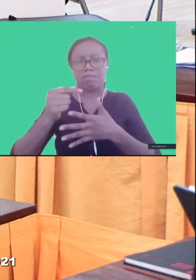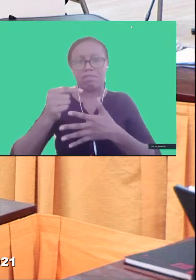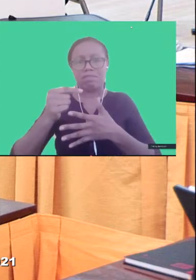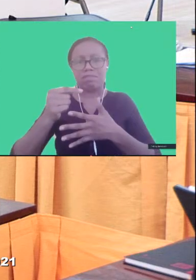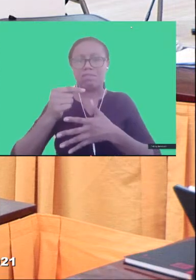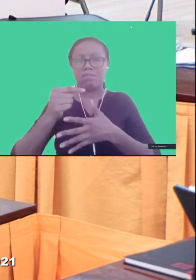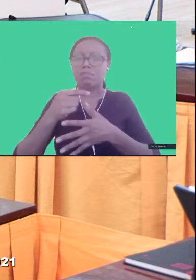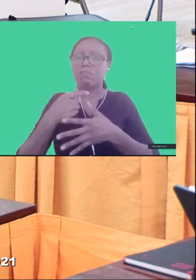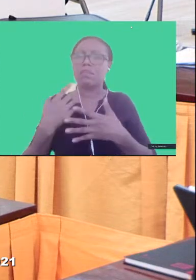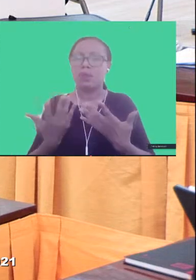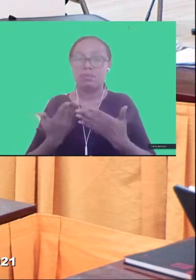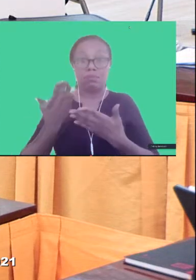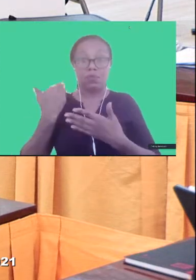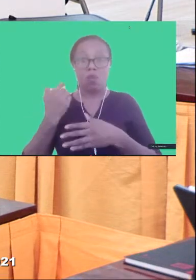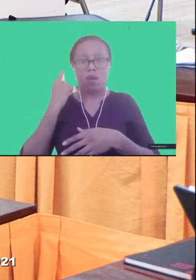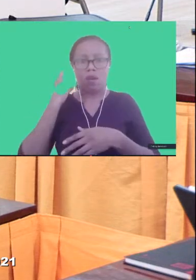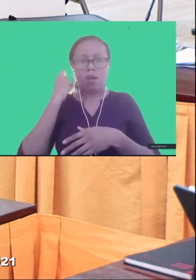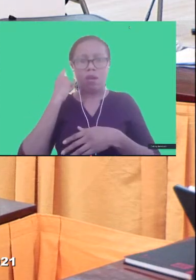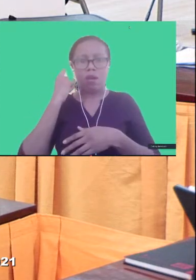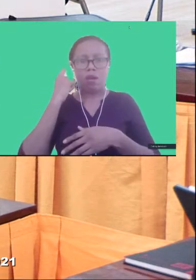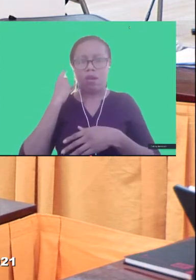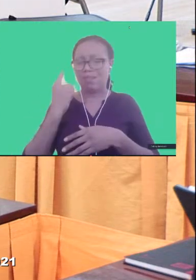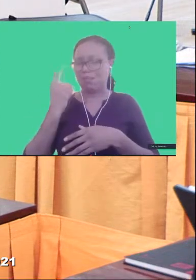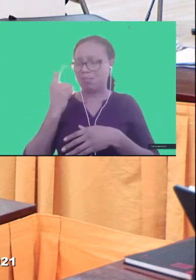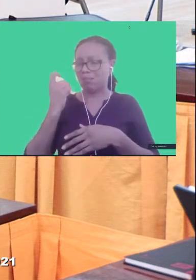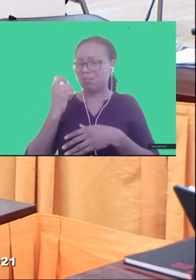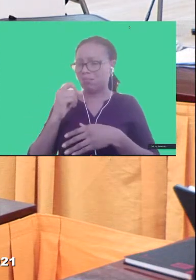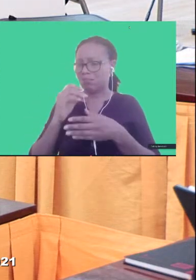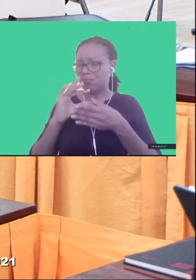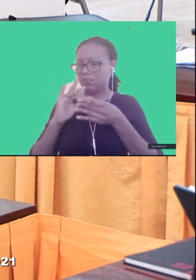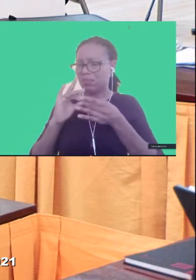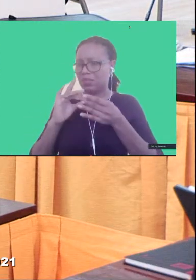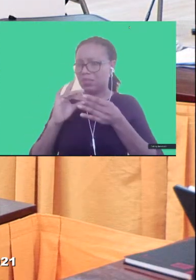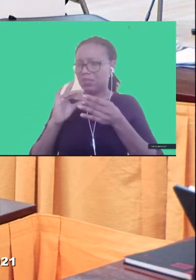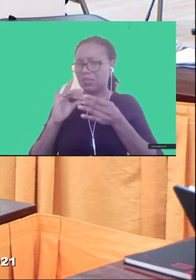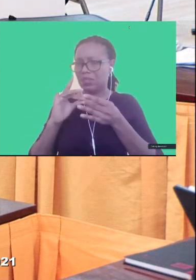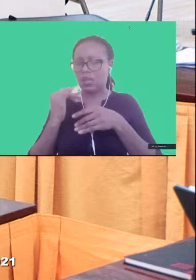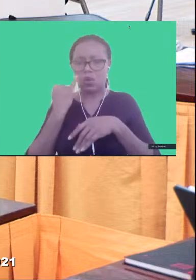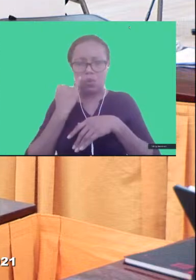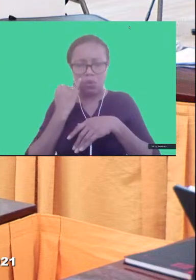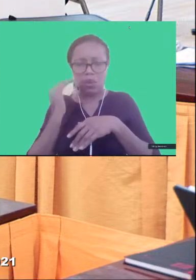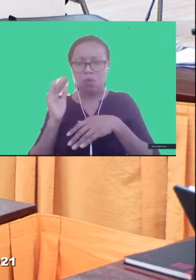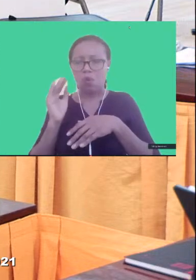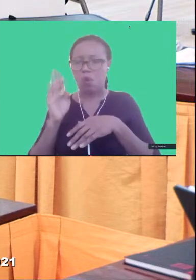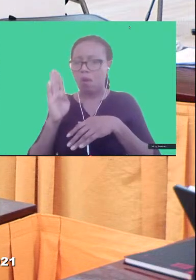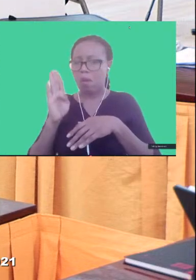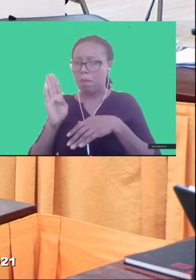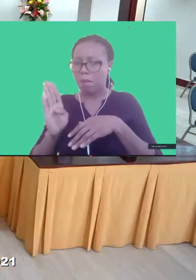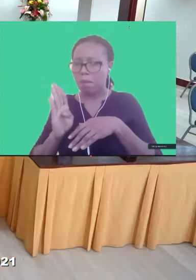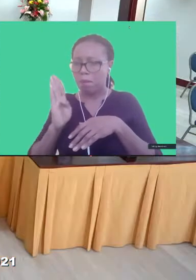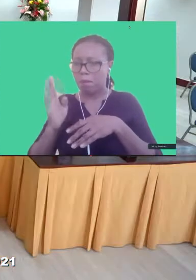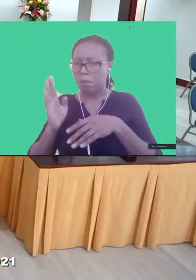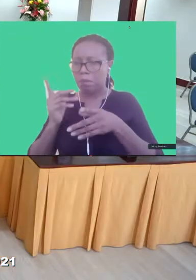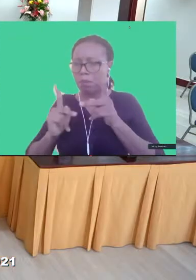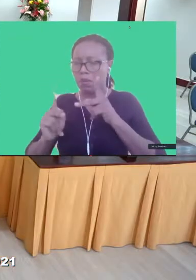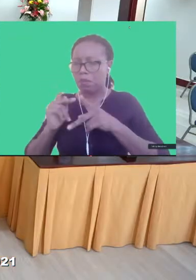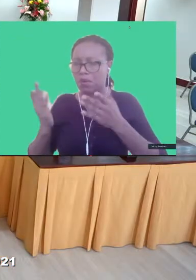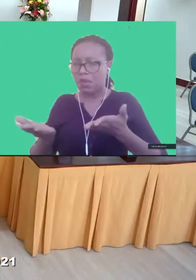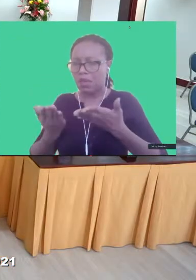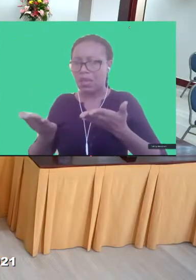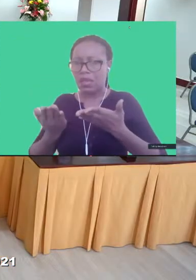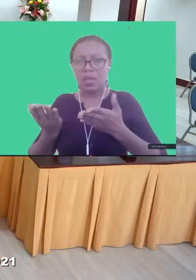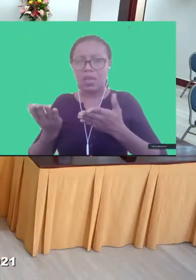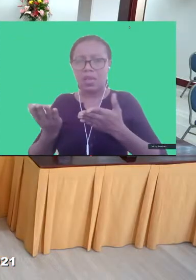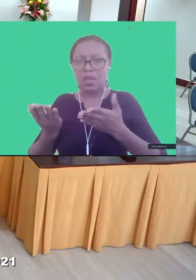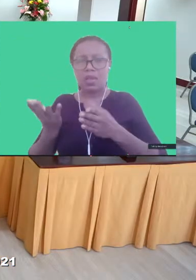do we make sure that Barbadians are able to participate, and whether or not the